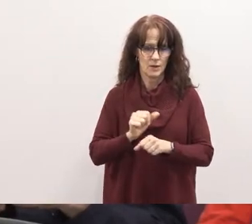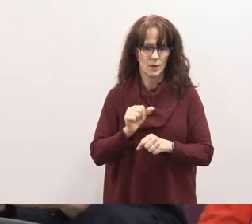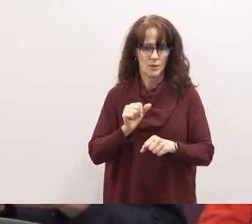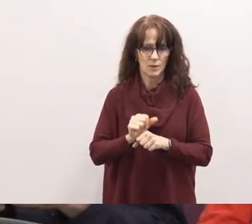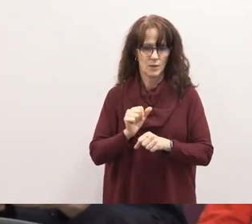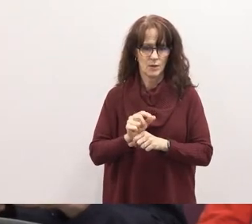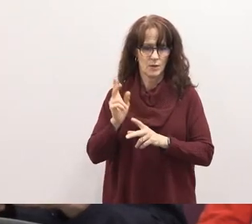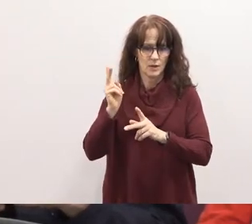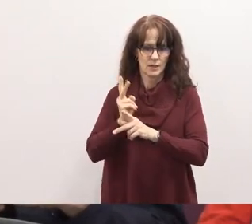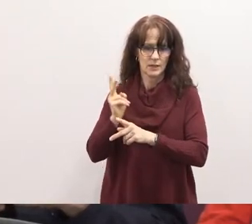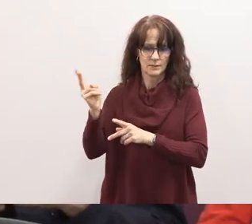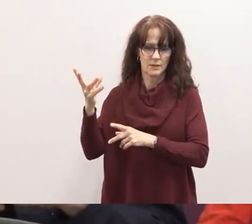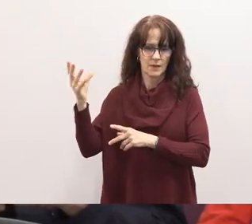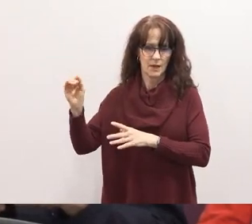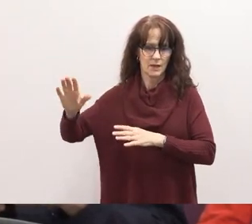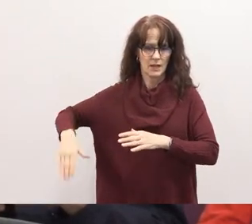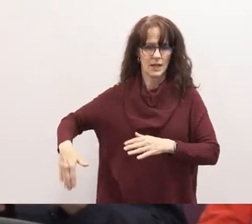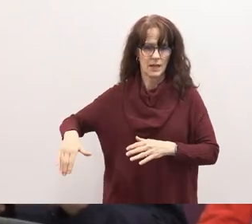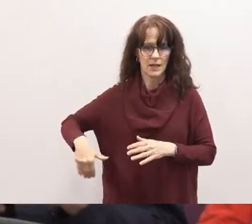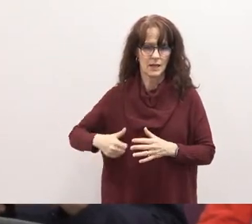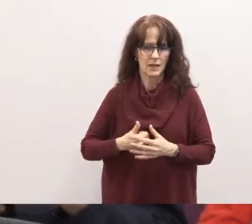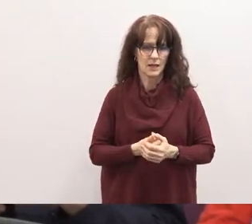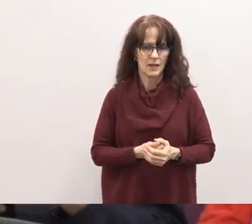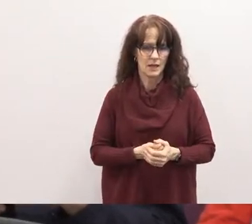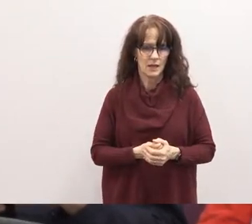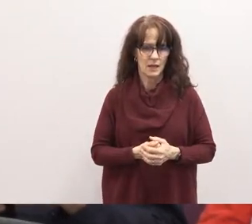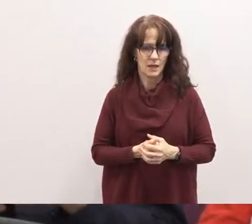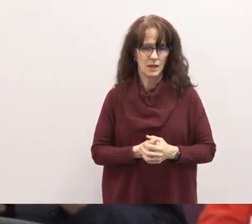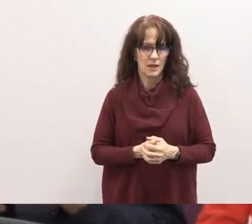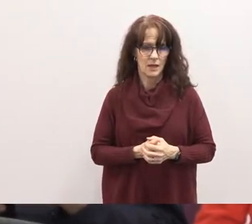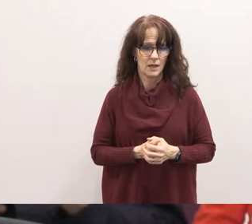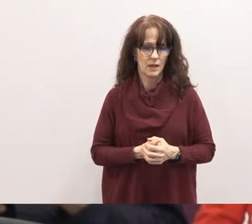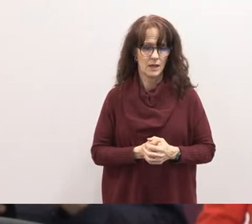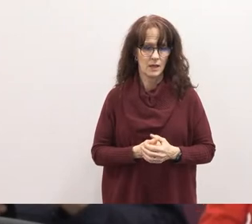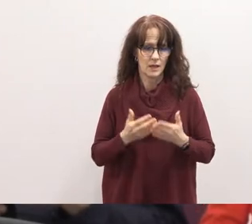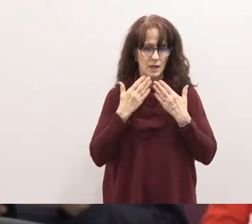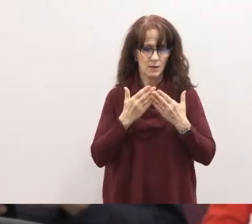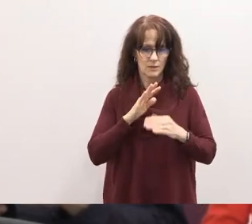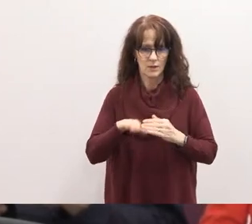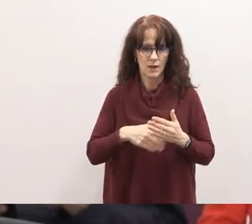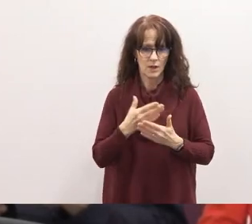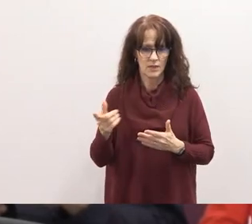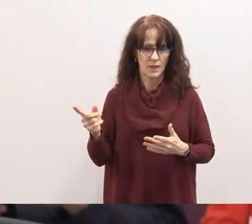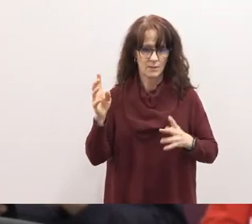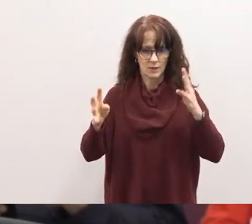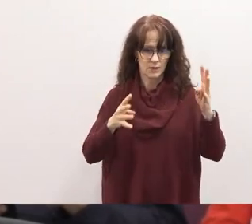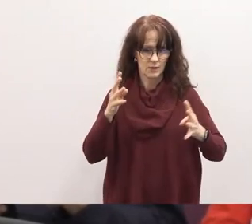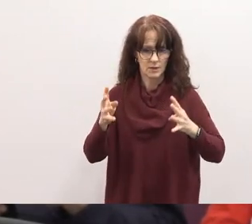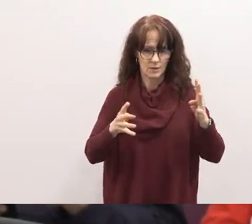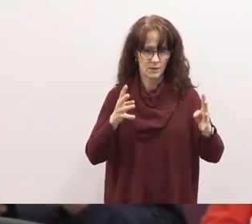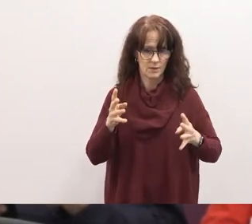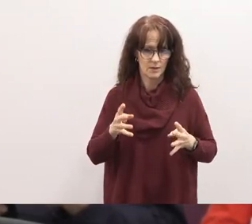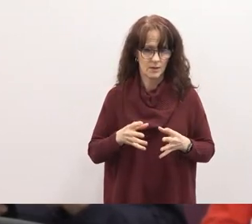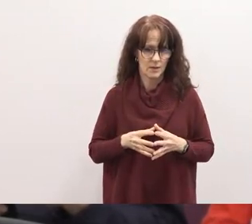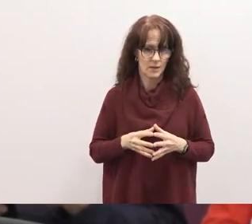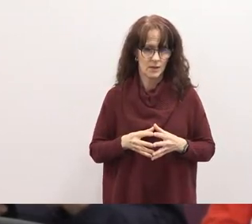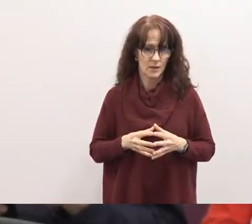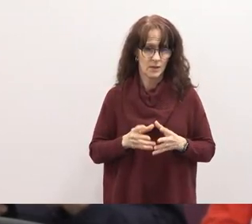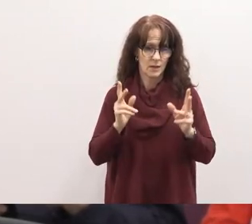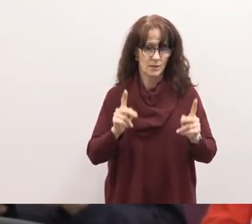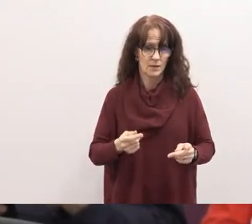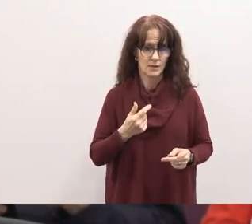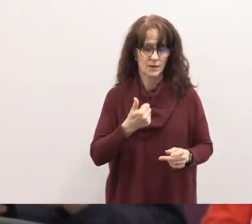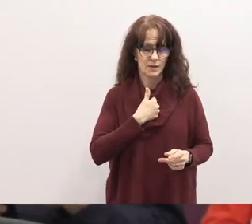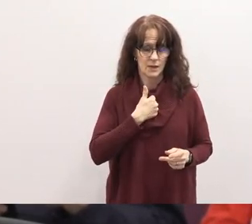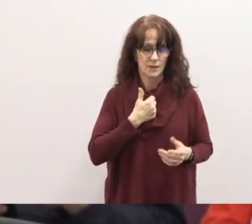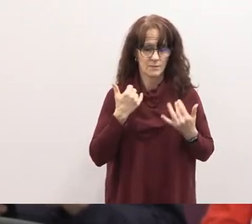them out late. But I'm very grateful to all of them because they've created me the person that I am